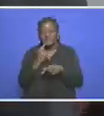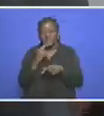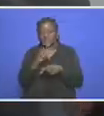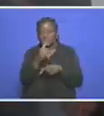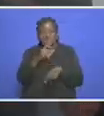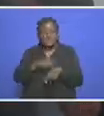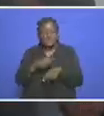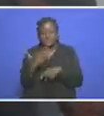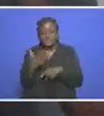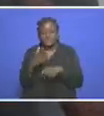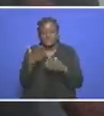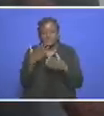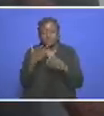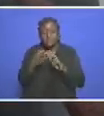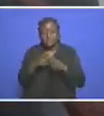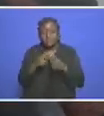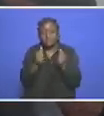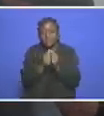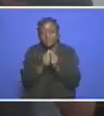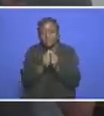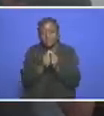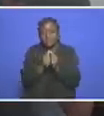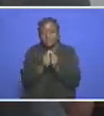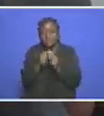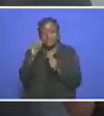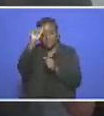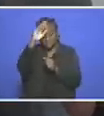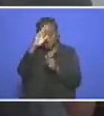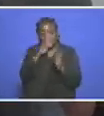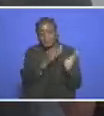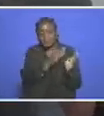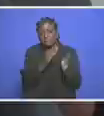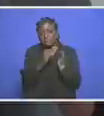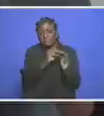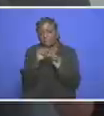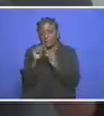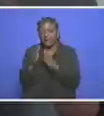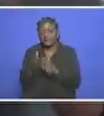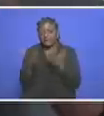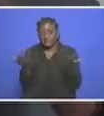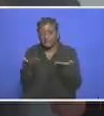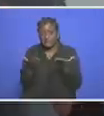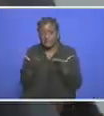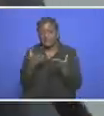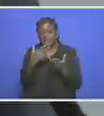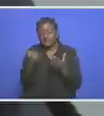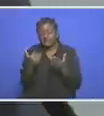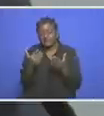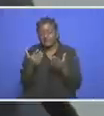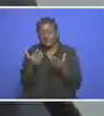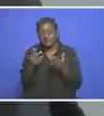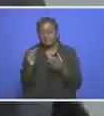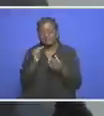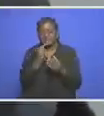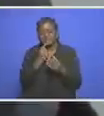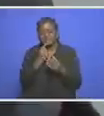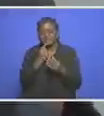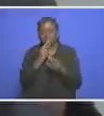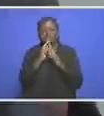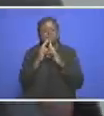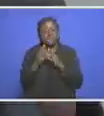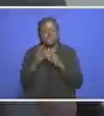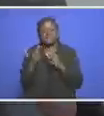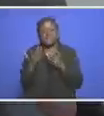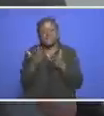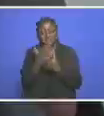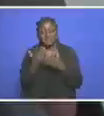physically attacked the Bahamas consulate in Miami. So it becomes a danger even on a practical level for our diplomats. So